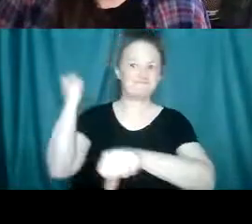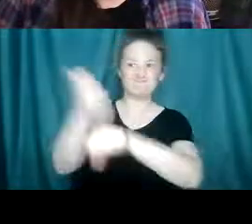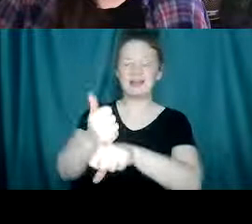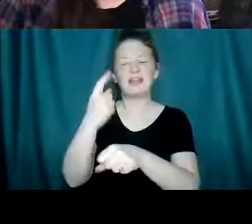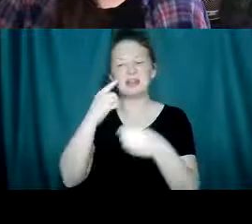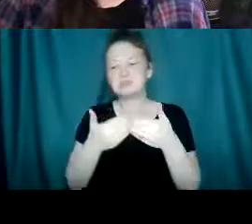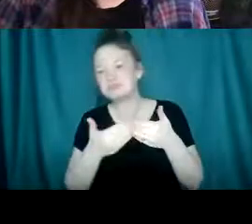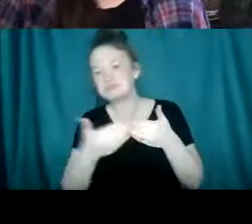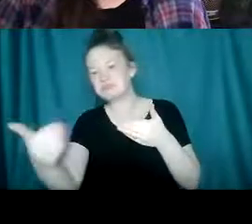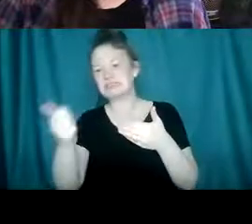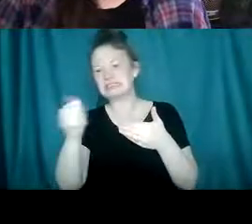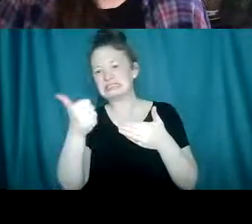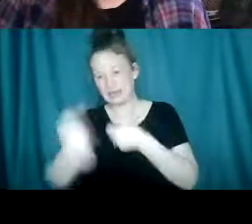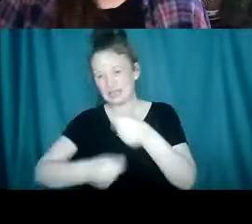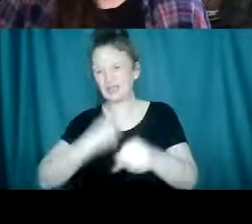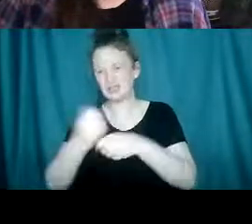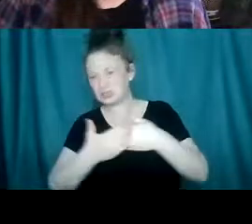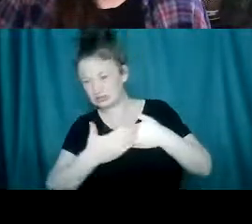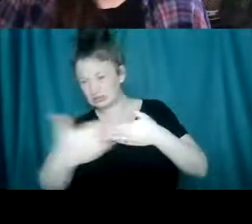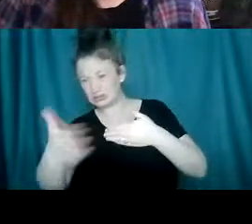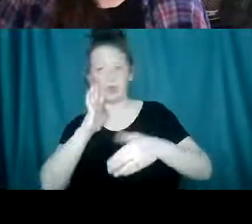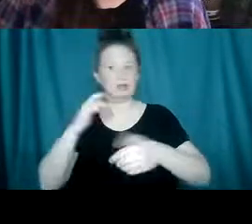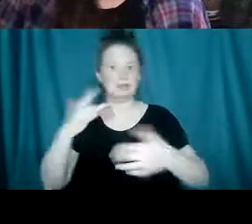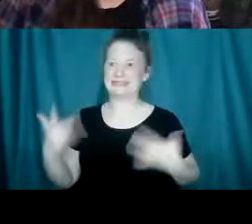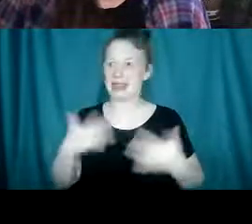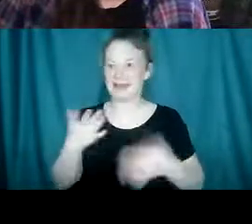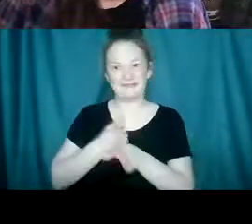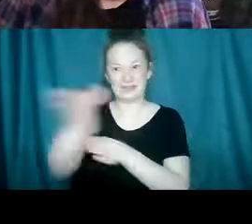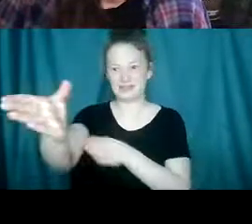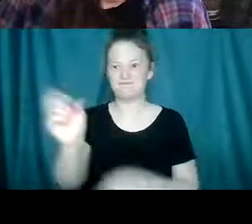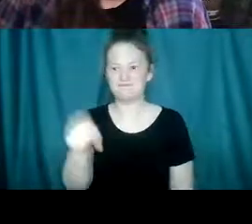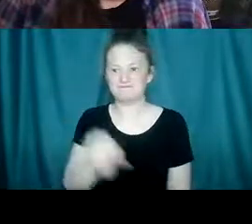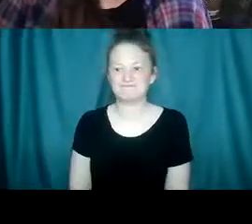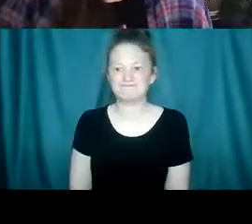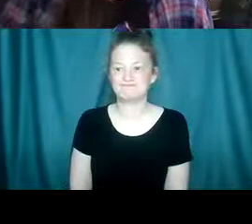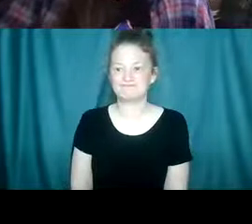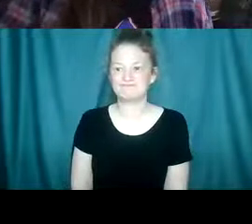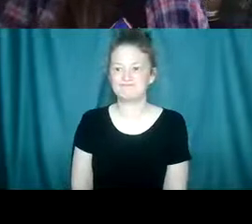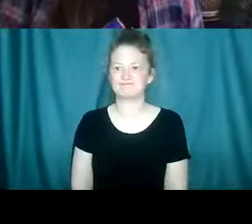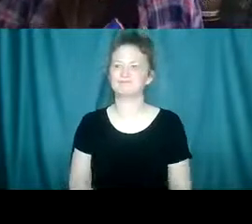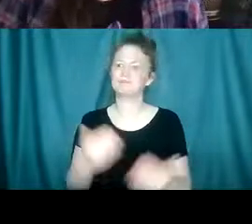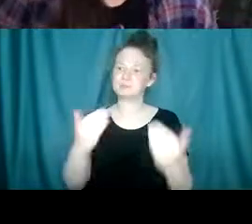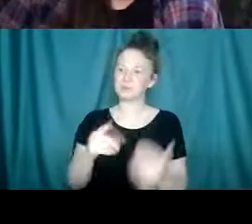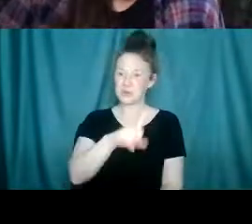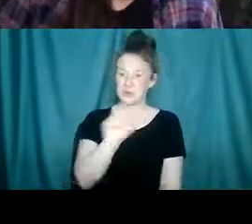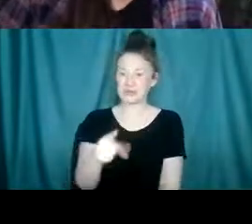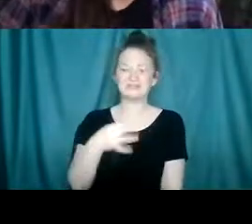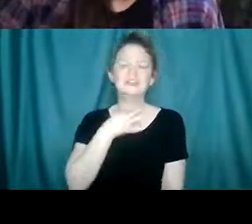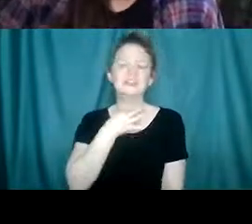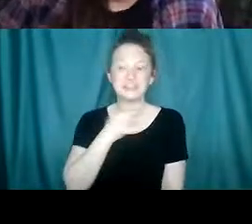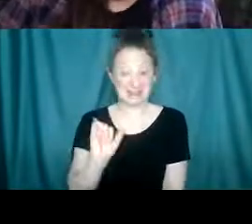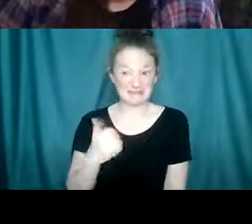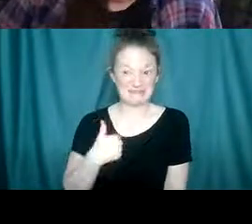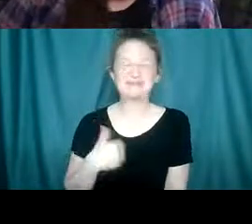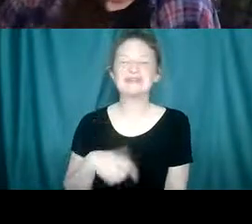so, it will be a really, really exciting field. Awesome. That is super cool. We've got a question I was wondering too from Gordon. If you